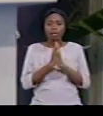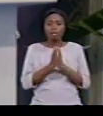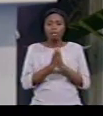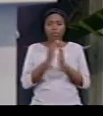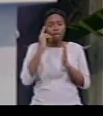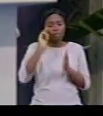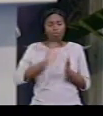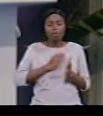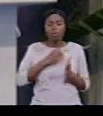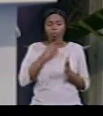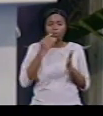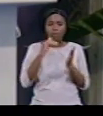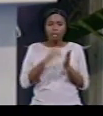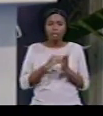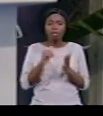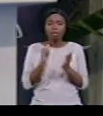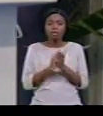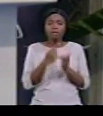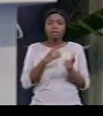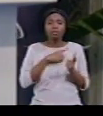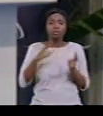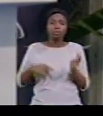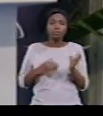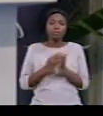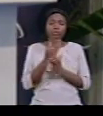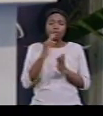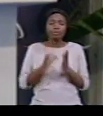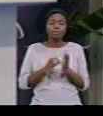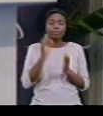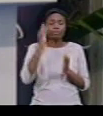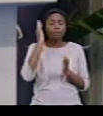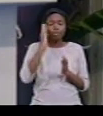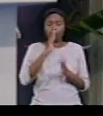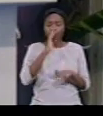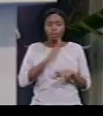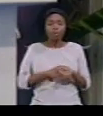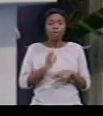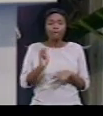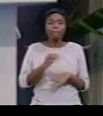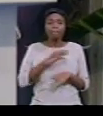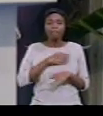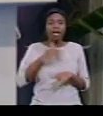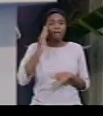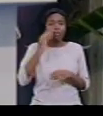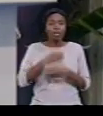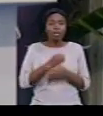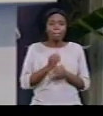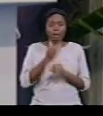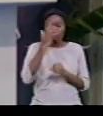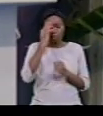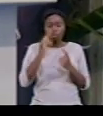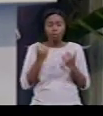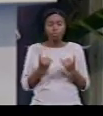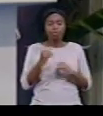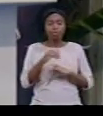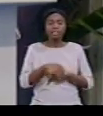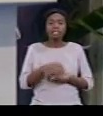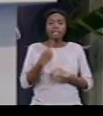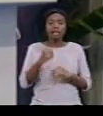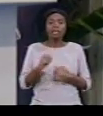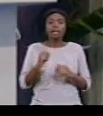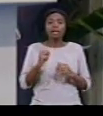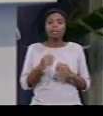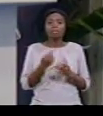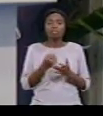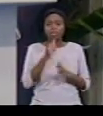again, that the Lord, through his spirit, will be upon him, and he will make known tonight the mystery of the